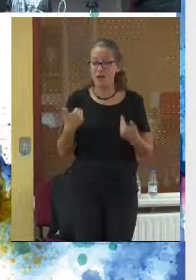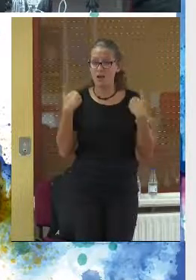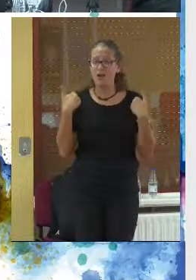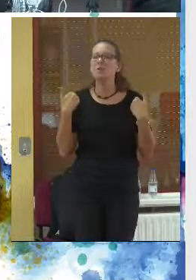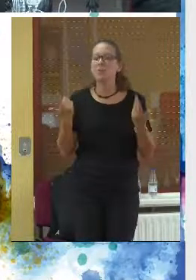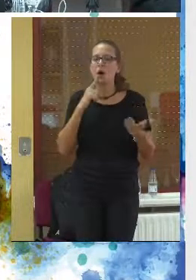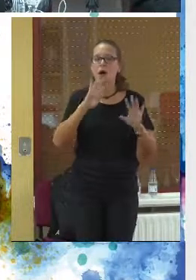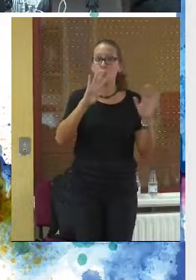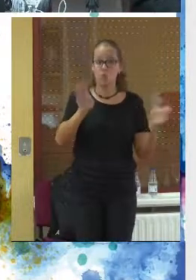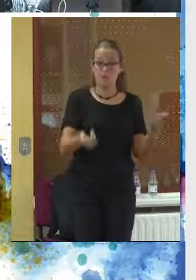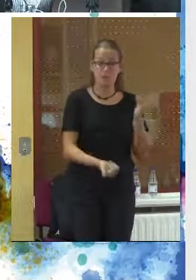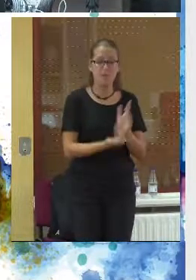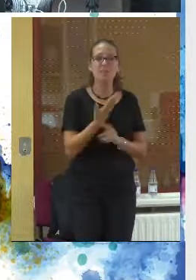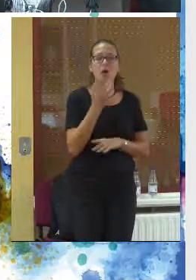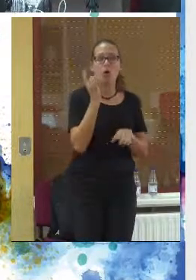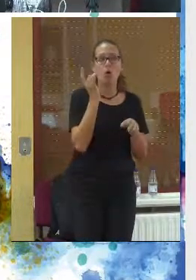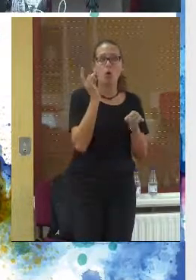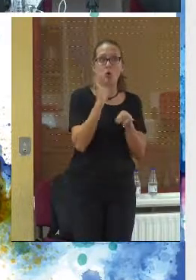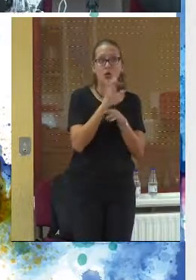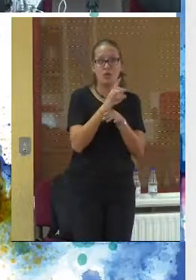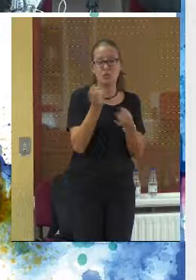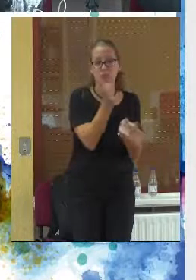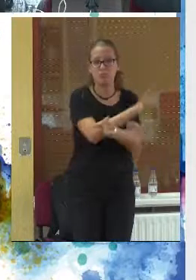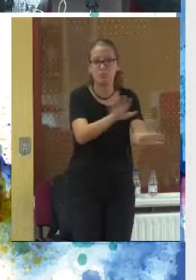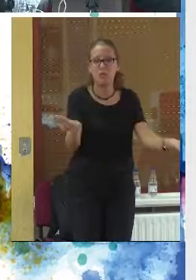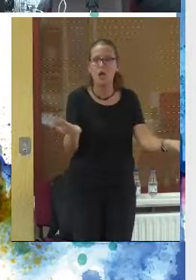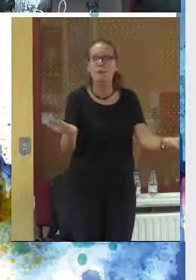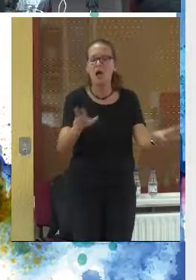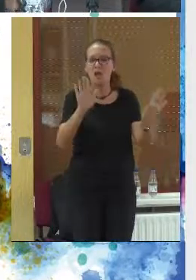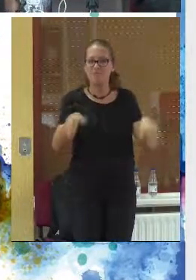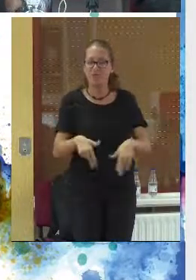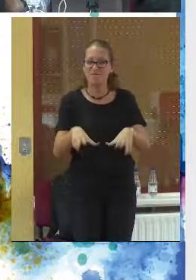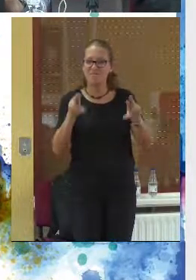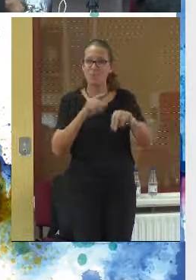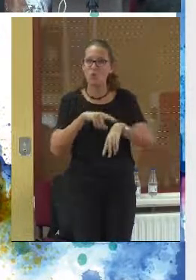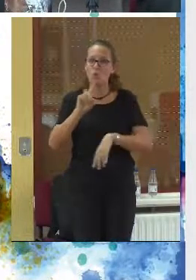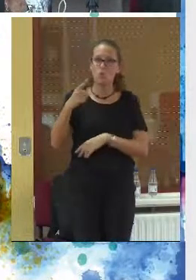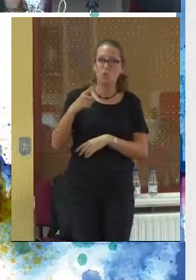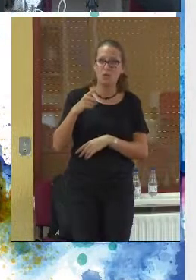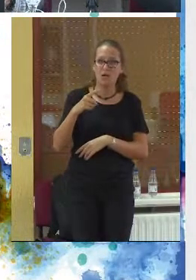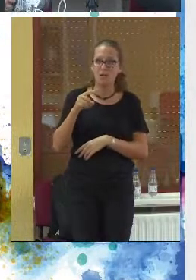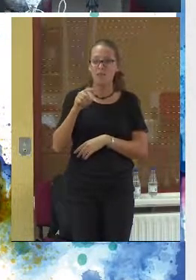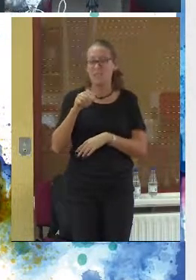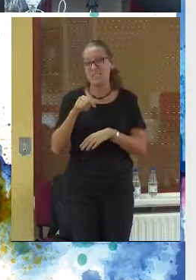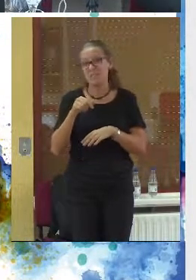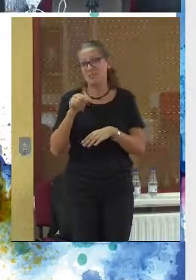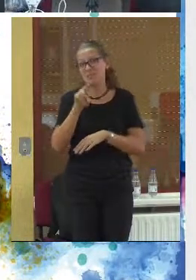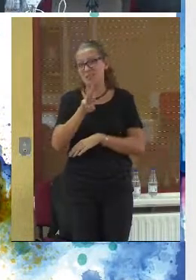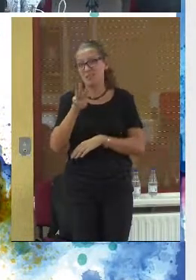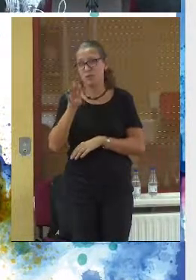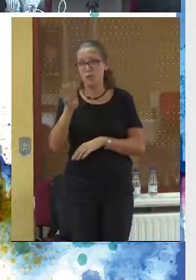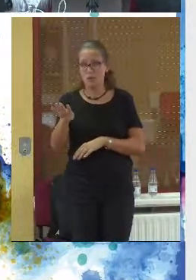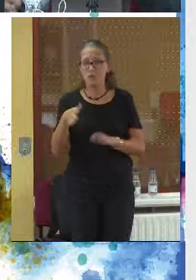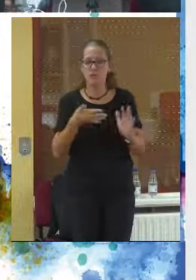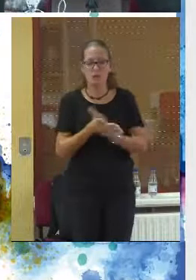at 9 o'clock they had to give parcels and give different letters, but they completed this